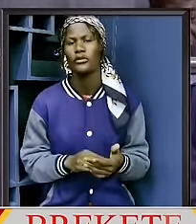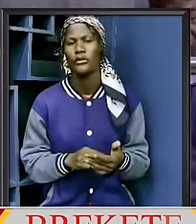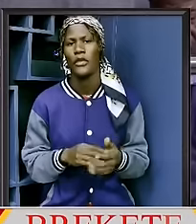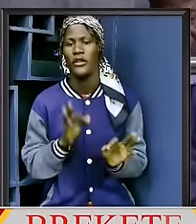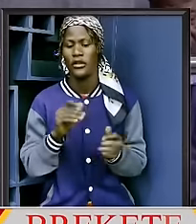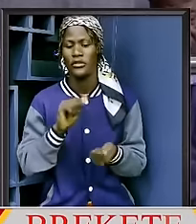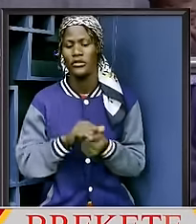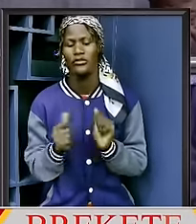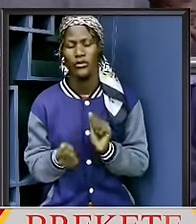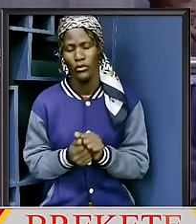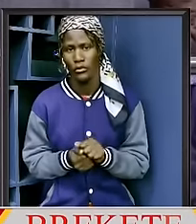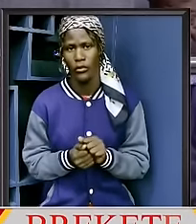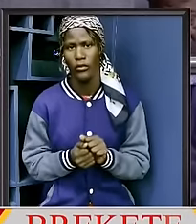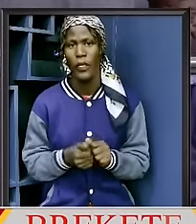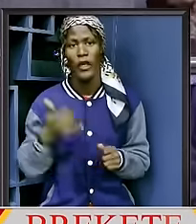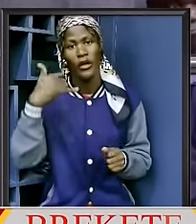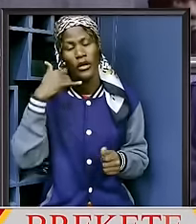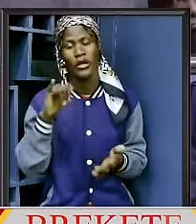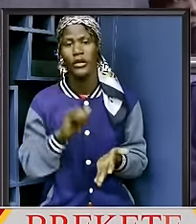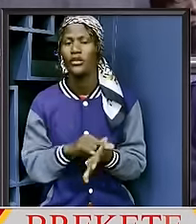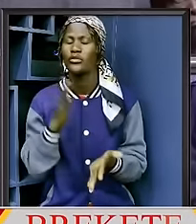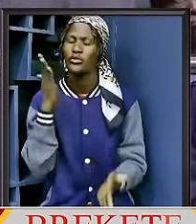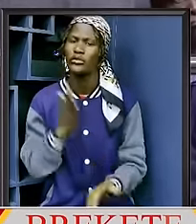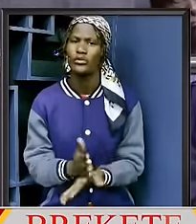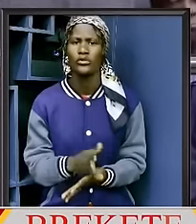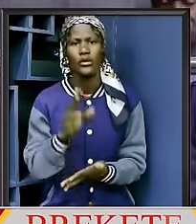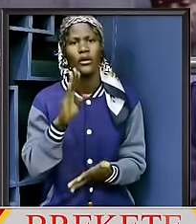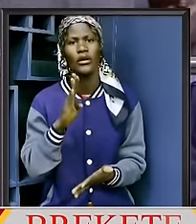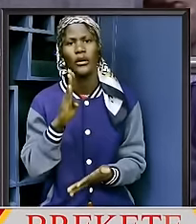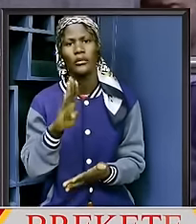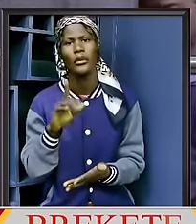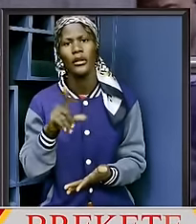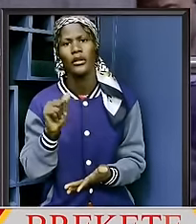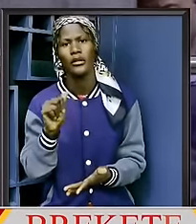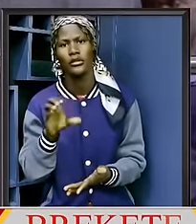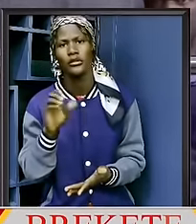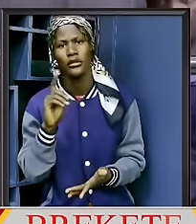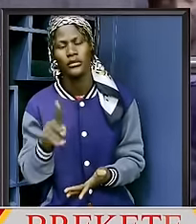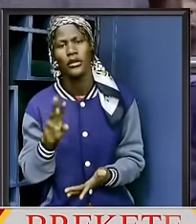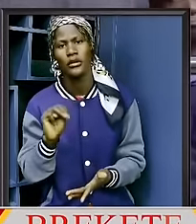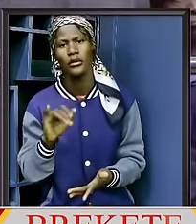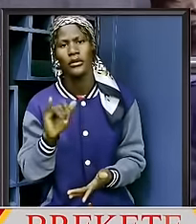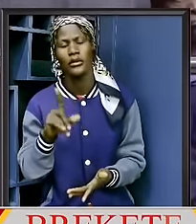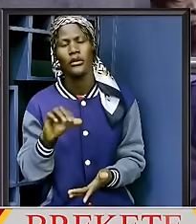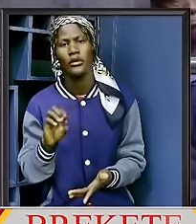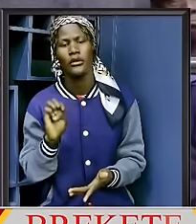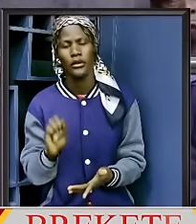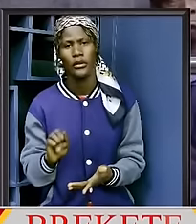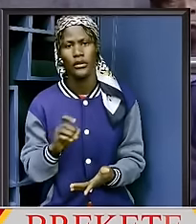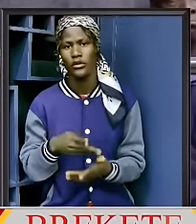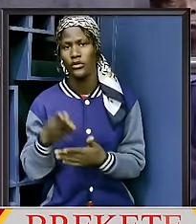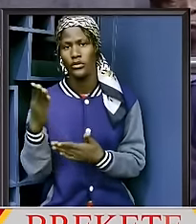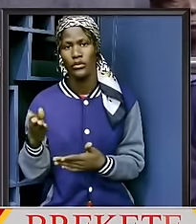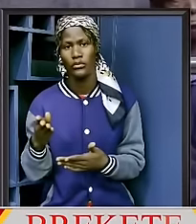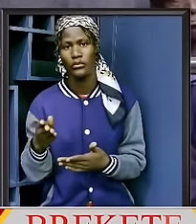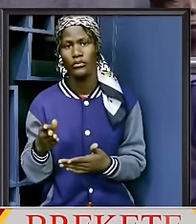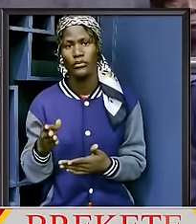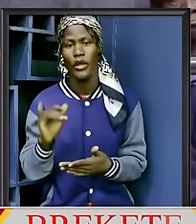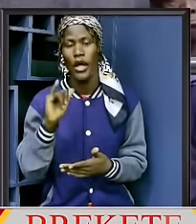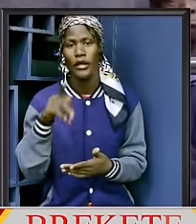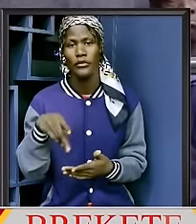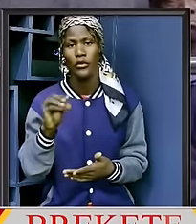man I say called them. He said, you people should stop blackmailing this woman. Let her do the work. She can who even be working. So? That is the IPO